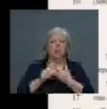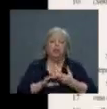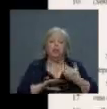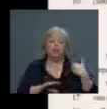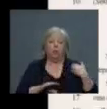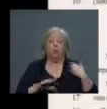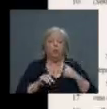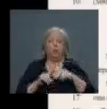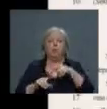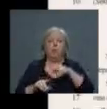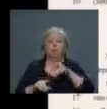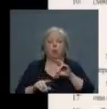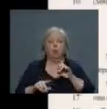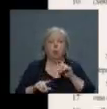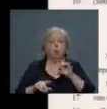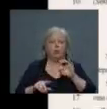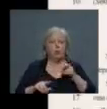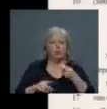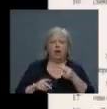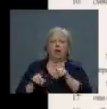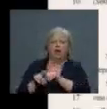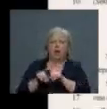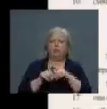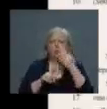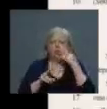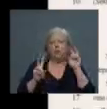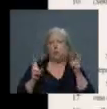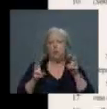ProTech, which is also known as the Good Grid, would be a new